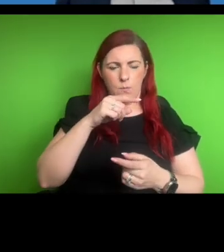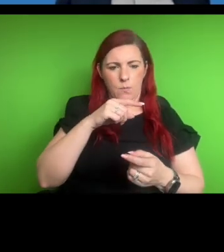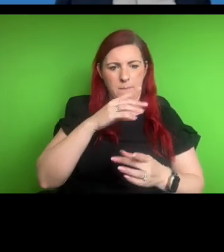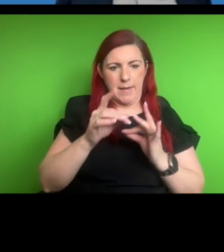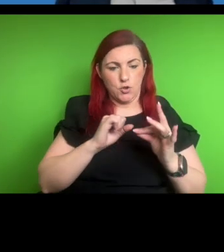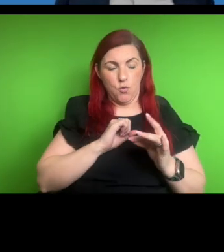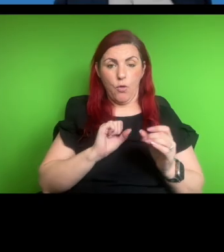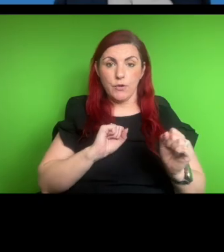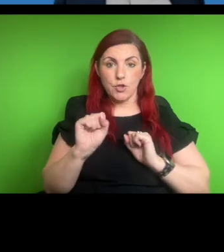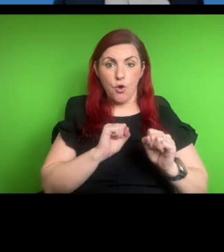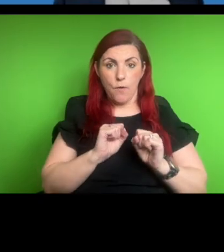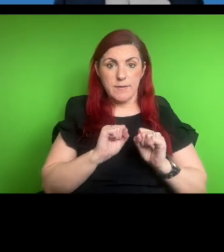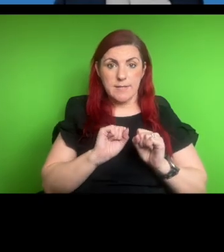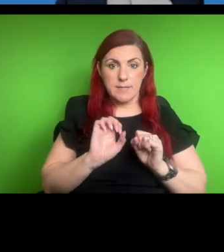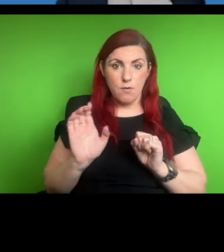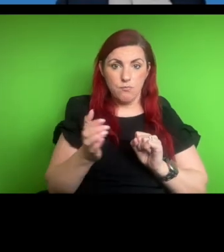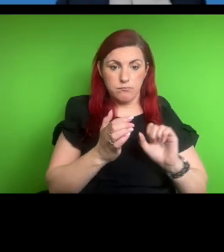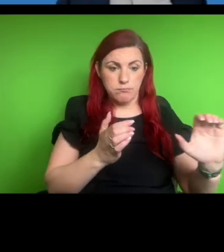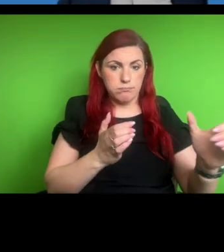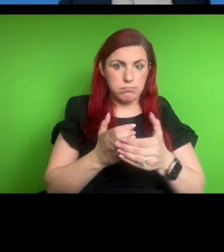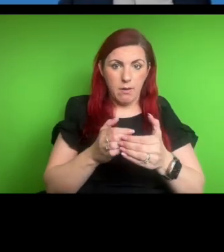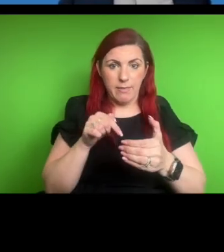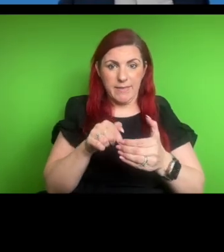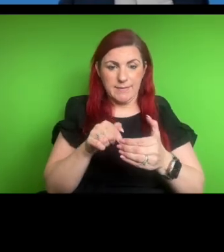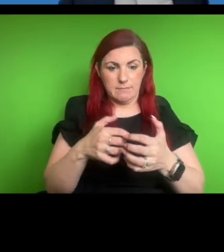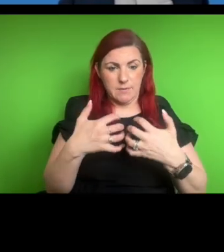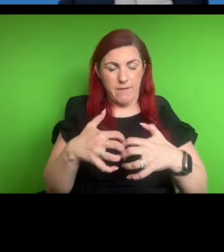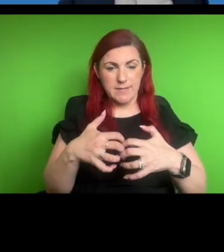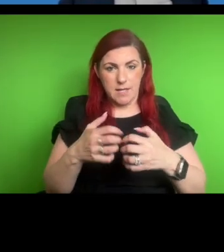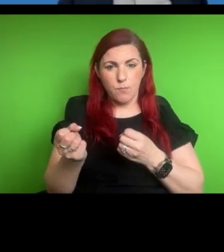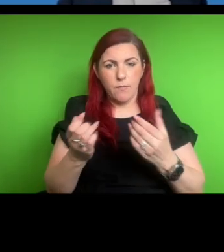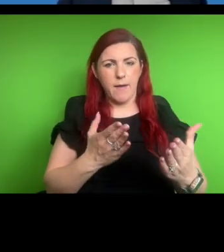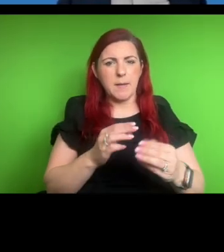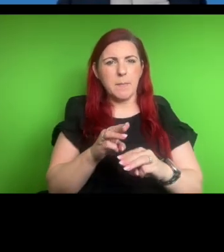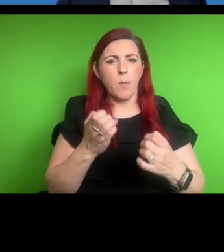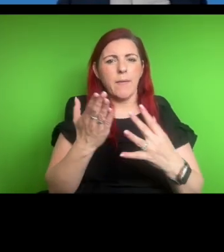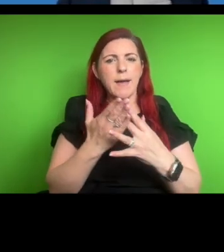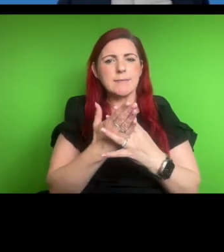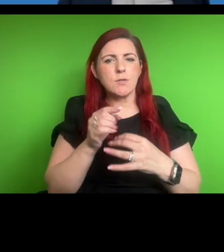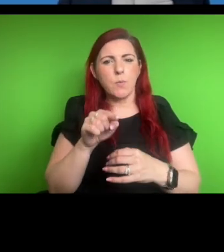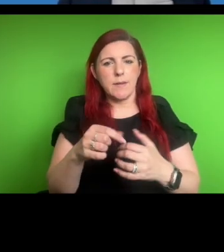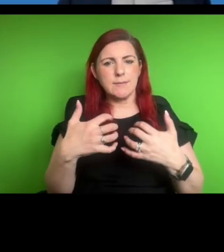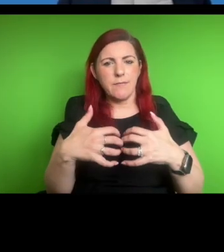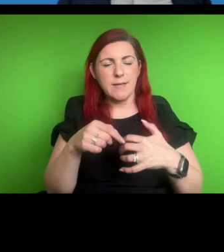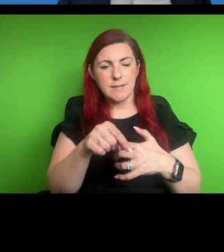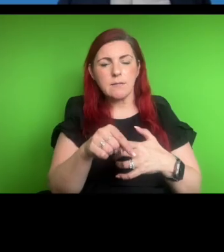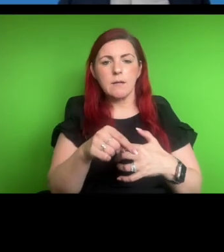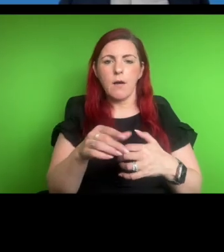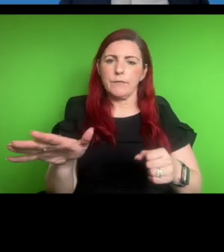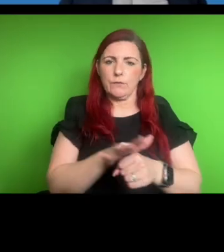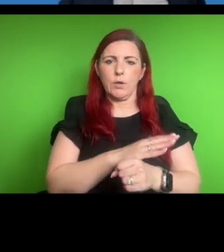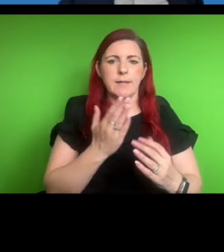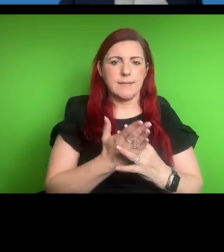that provide people with access to these devices, are fully accessible.